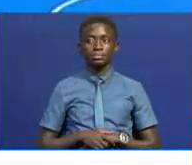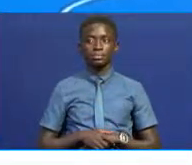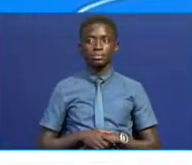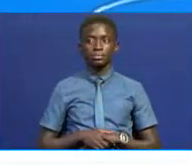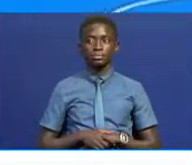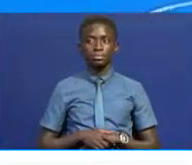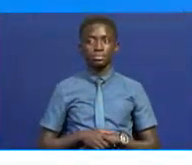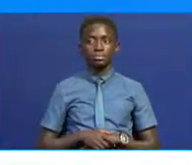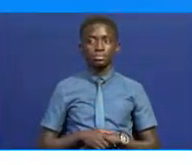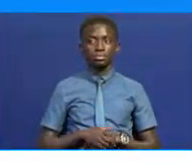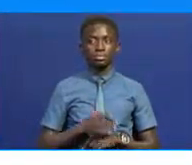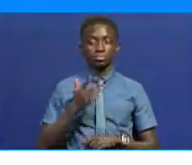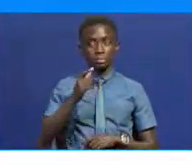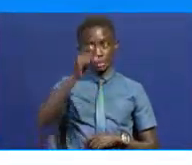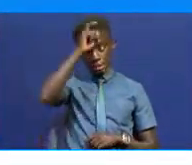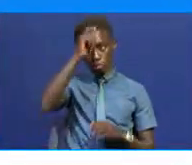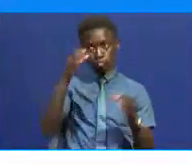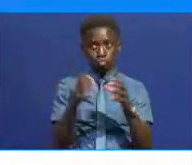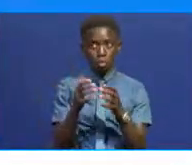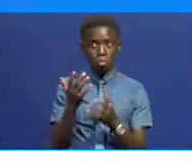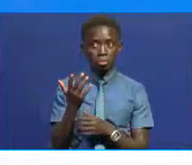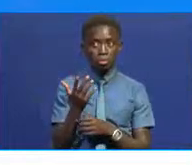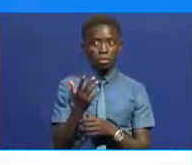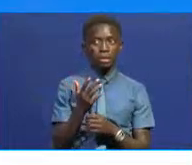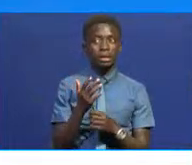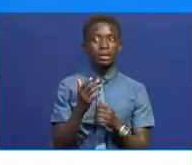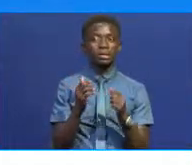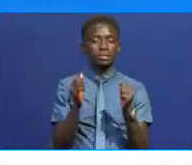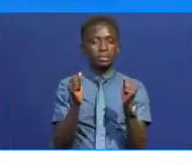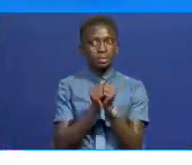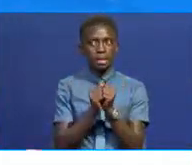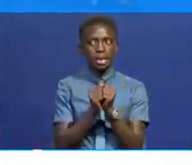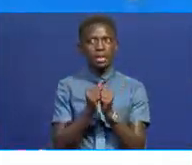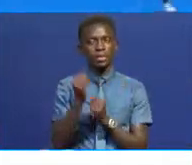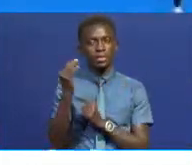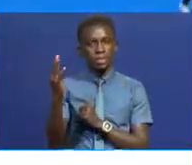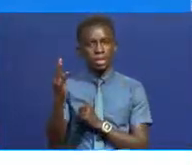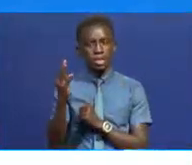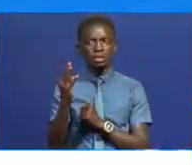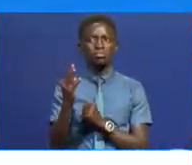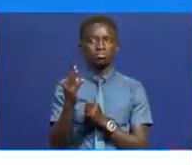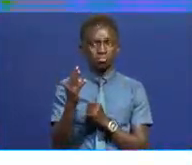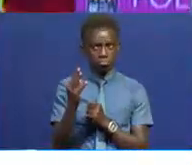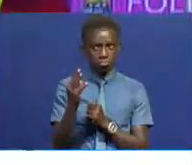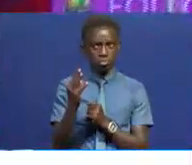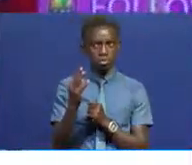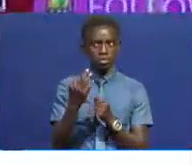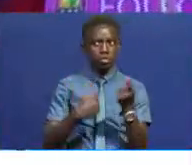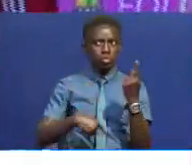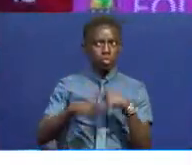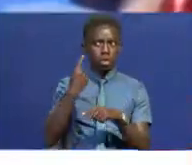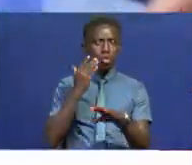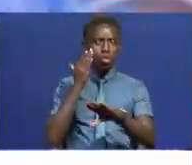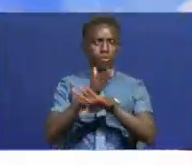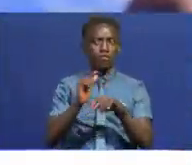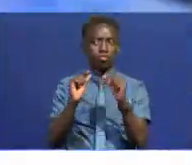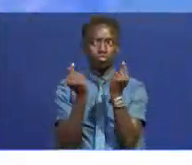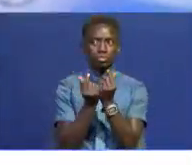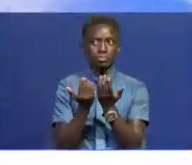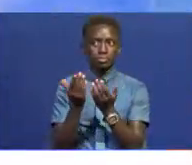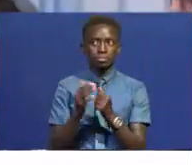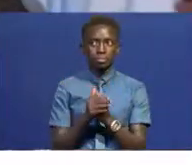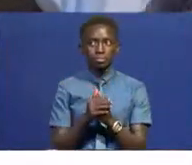The Pharaohs cruised to a pretty one-sided 10-3 victory, finishing top of the group.